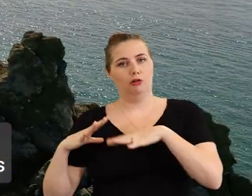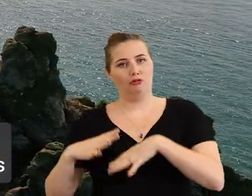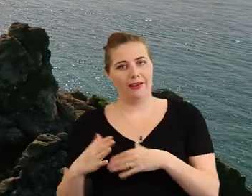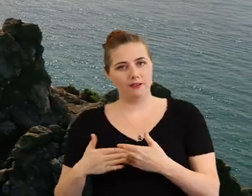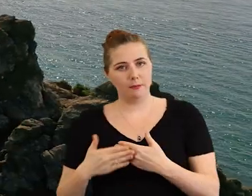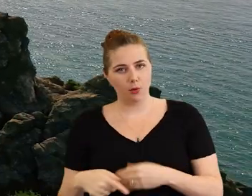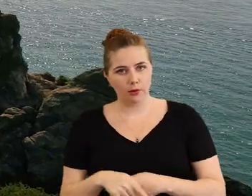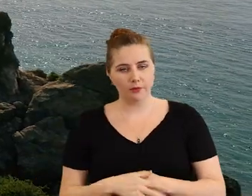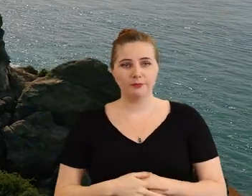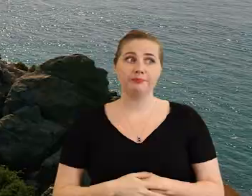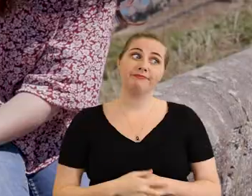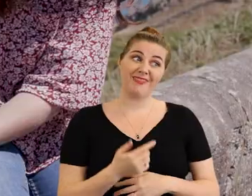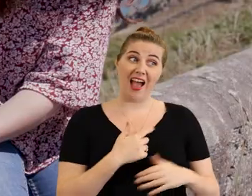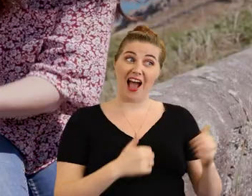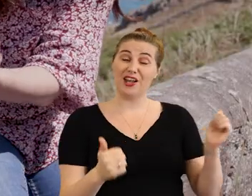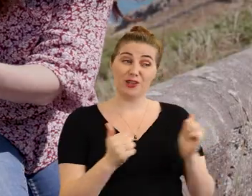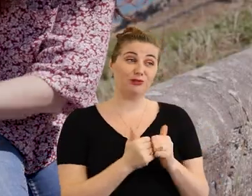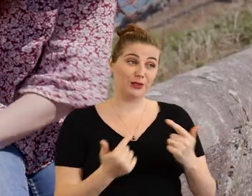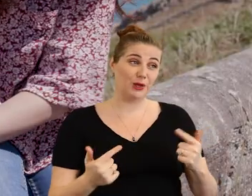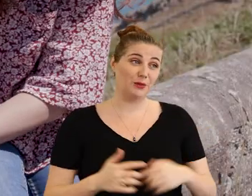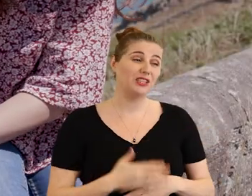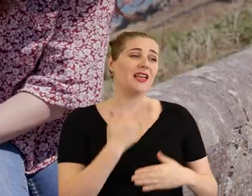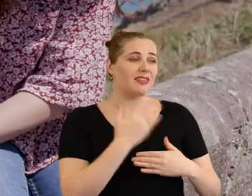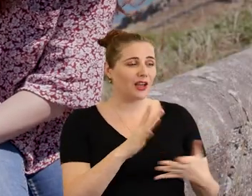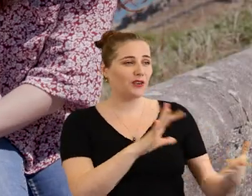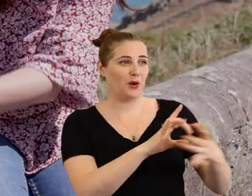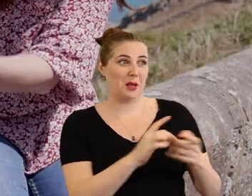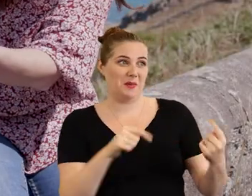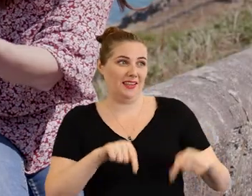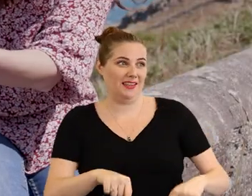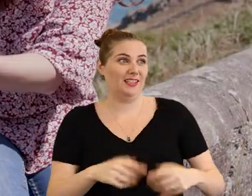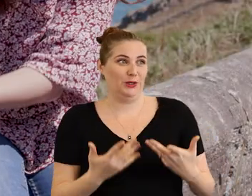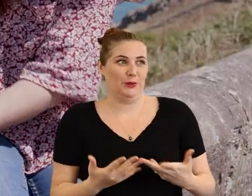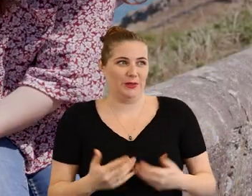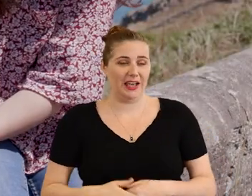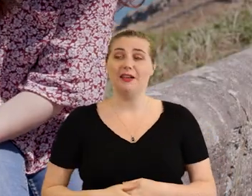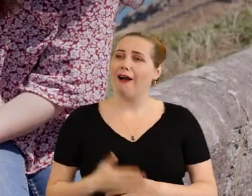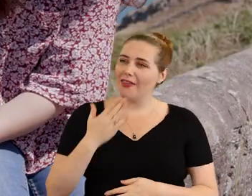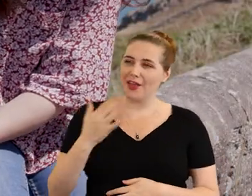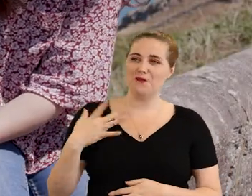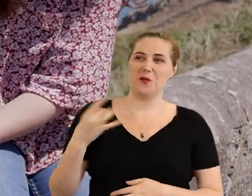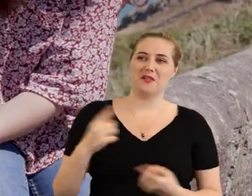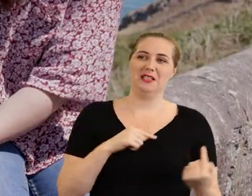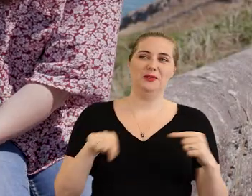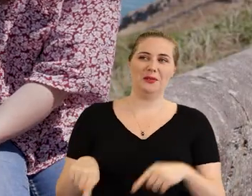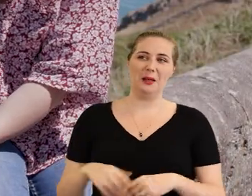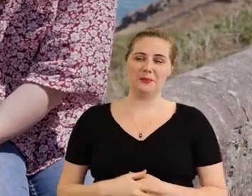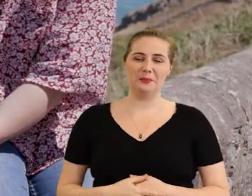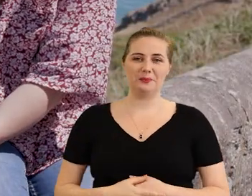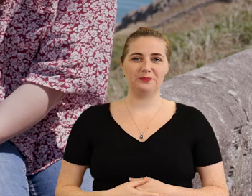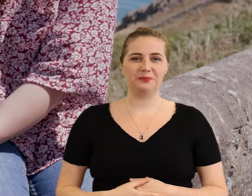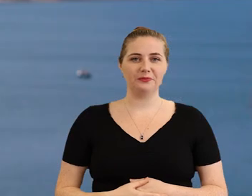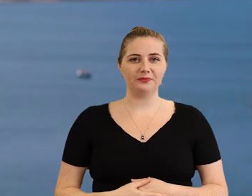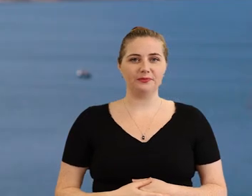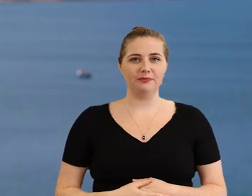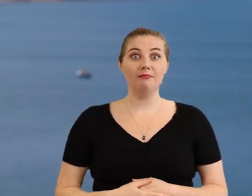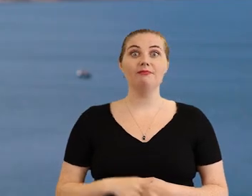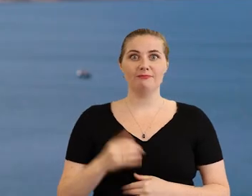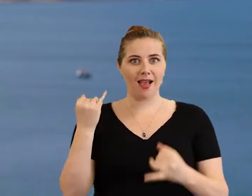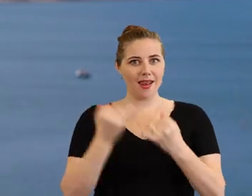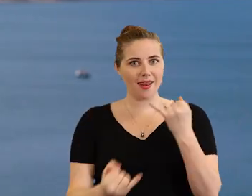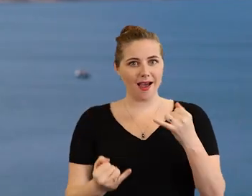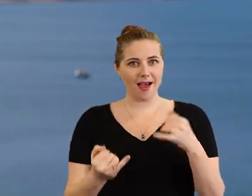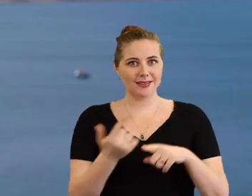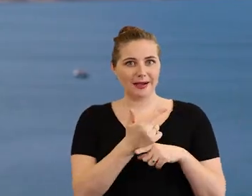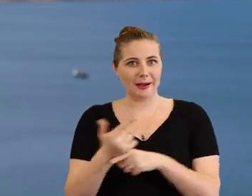those pressures that wildlife face. I couldn't agree more, and honestly thank you, Hayley, for spending some time with us today. Oh, thank